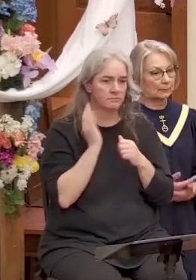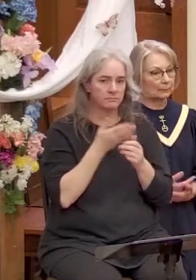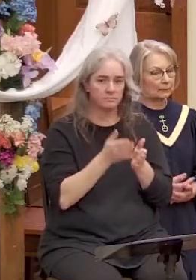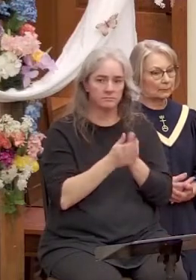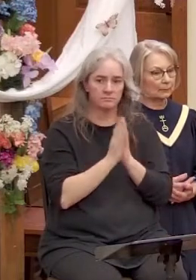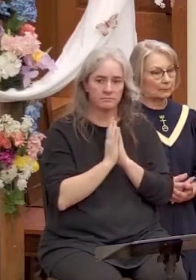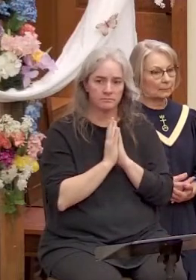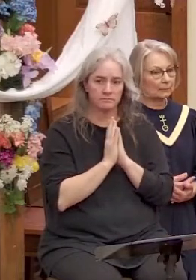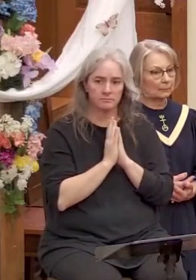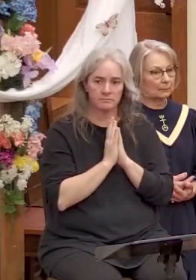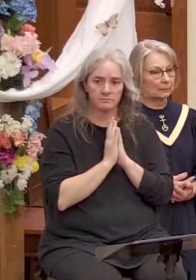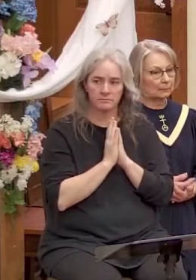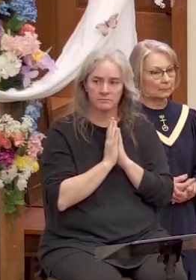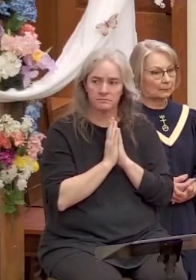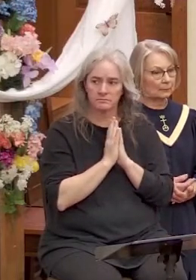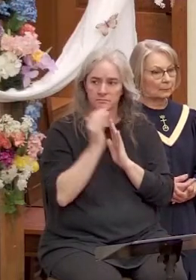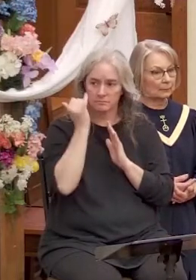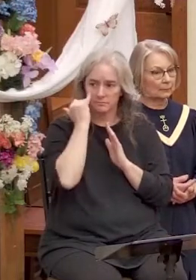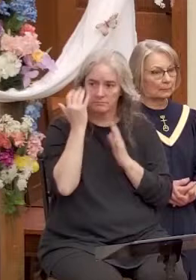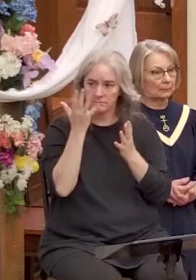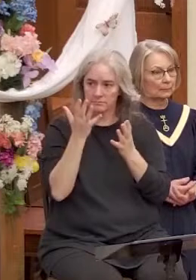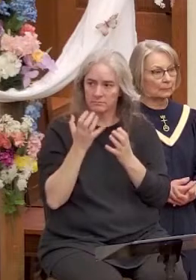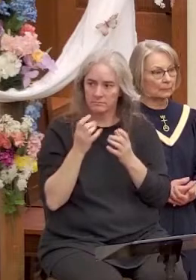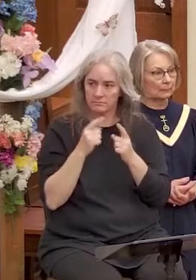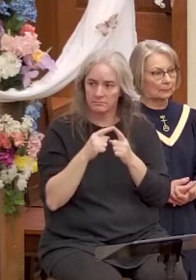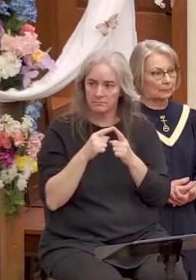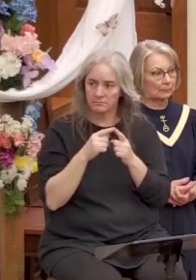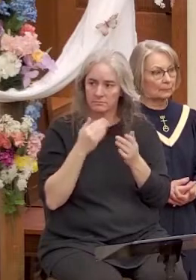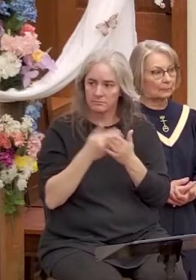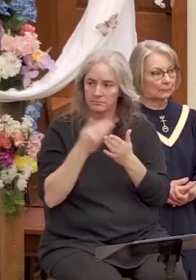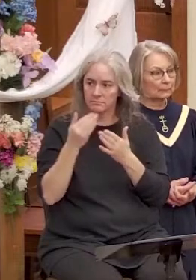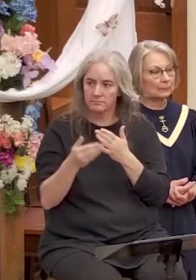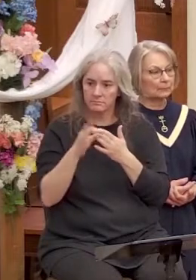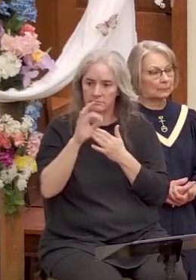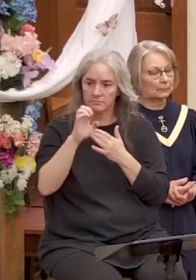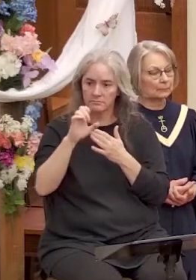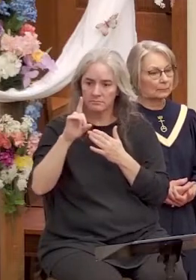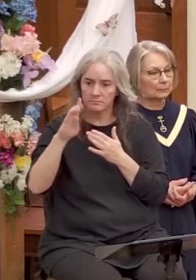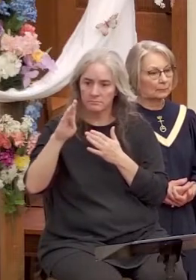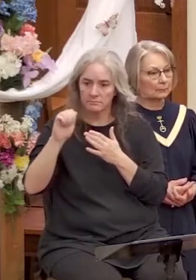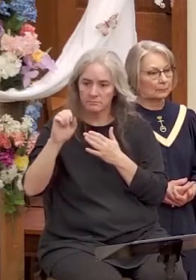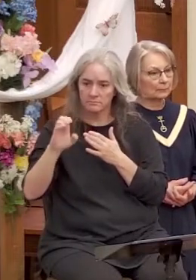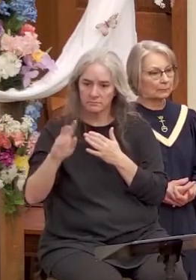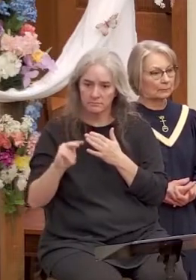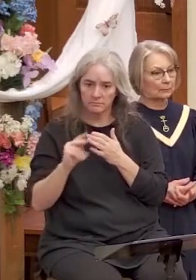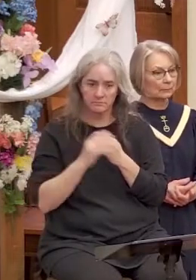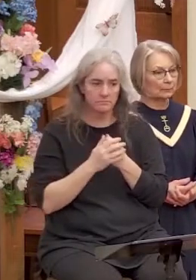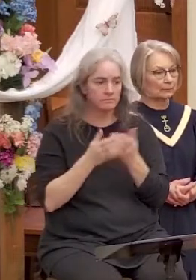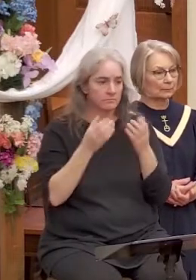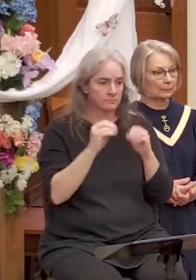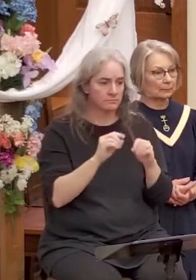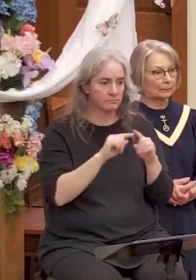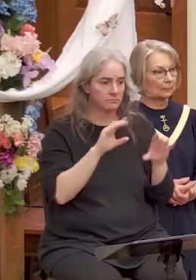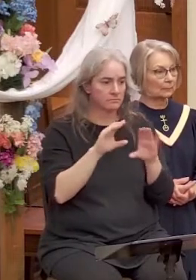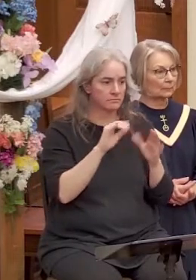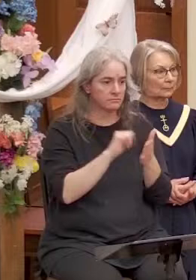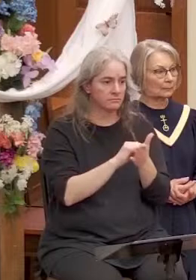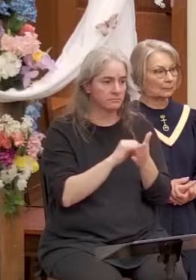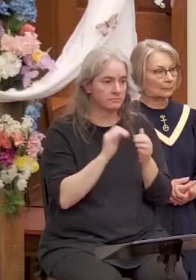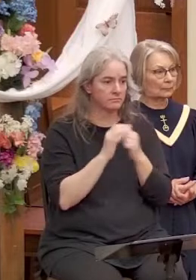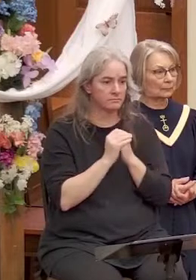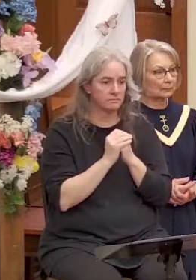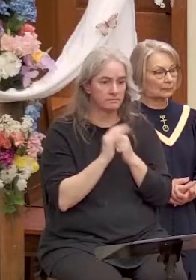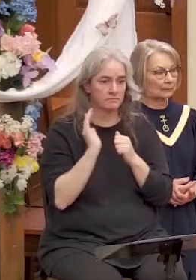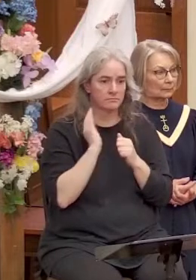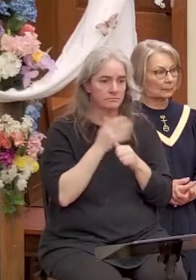ask those that would like to provide feedback the opportunity to do that. So we're